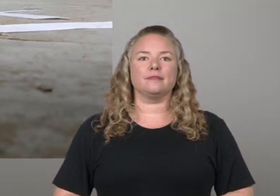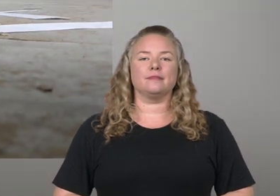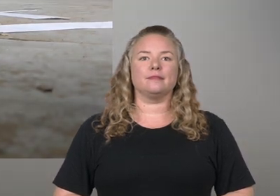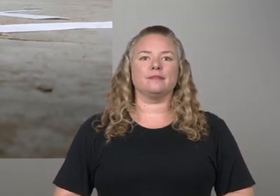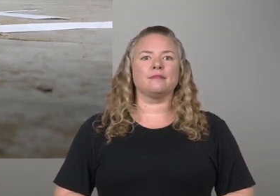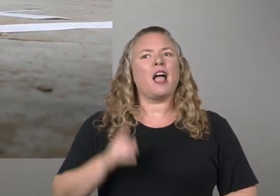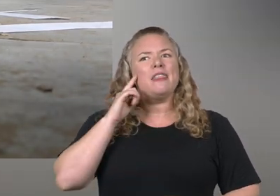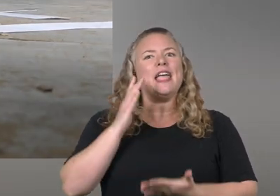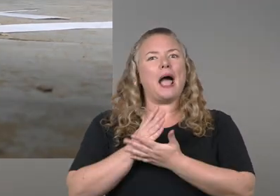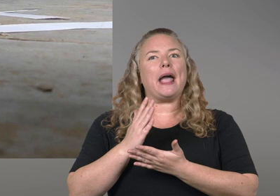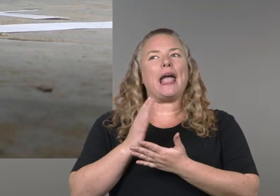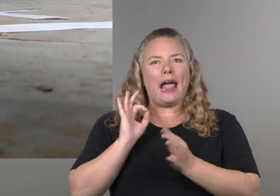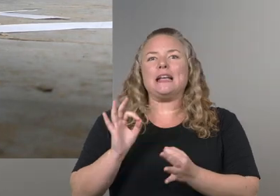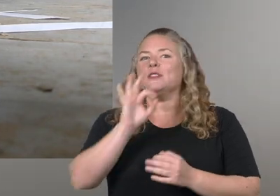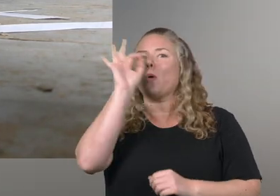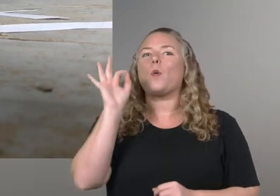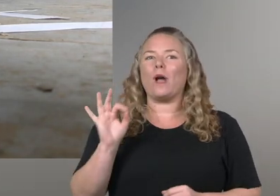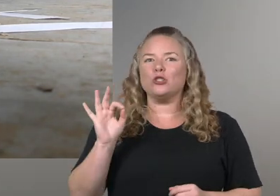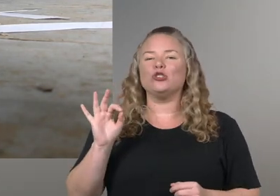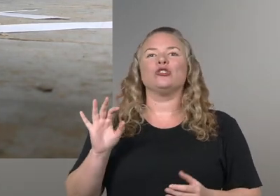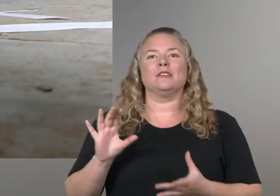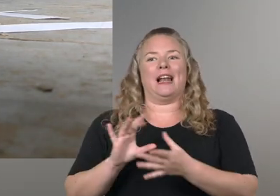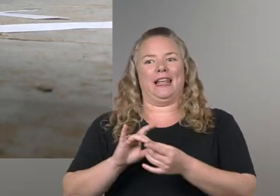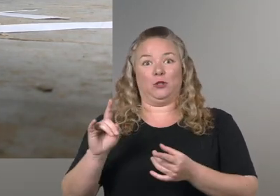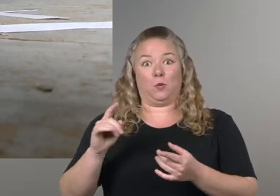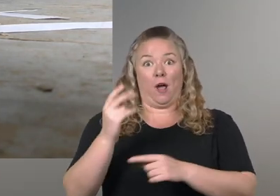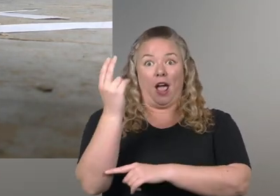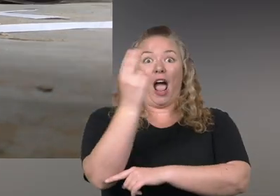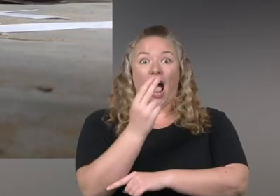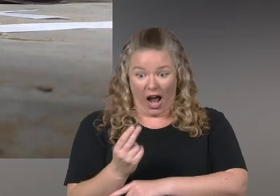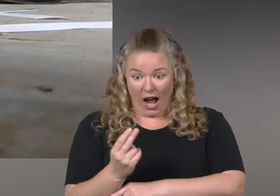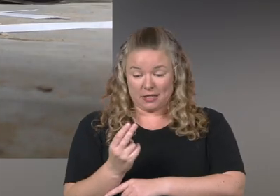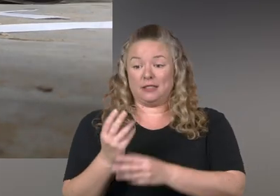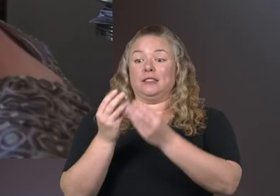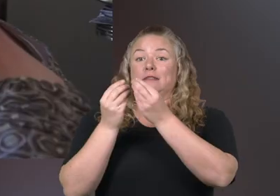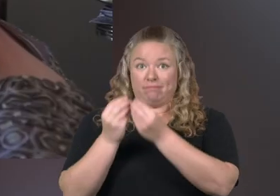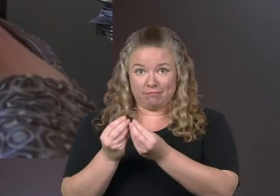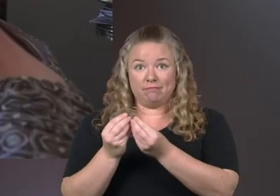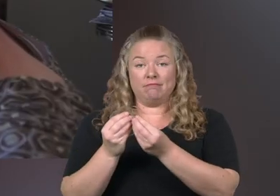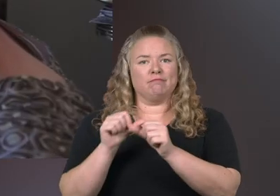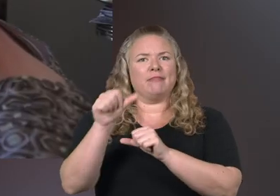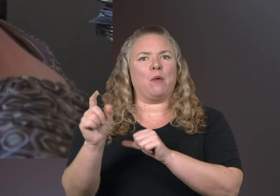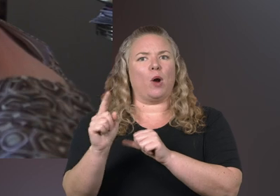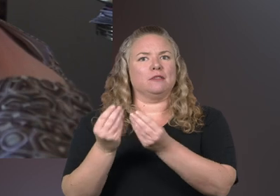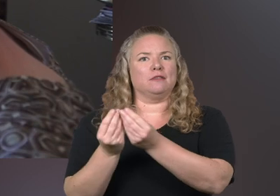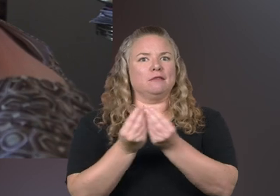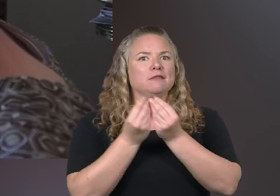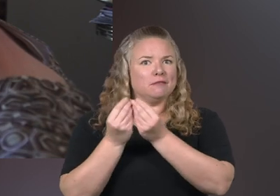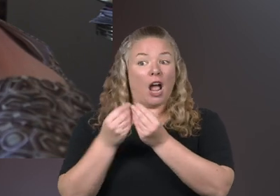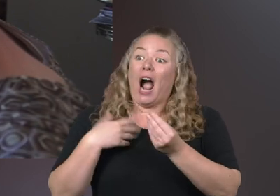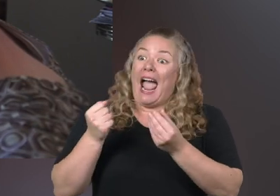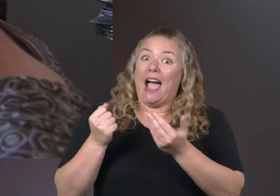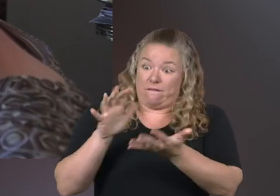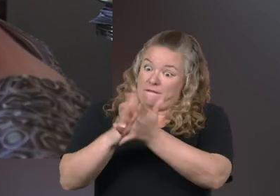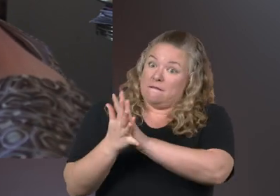But I think that's an excellent question about what happens to this work. And I do have physical work. I do have work that's